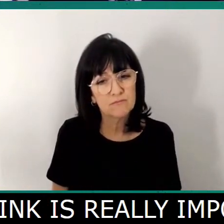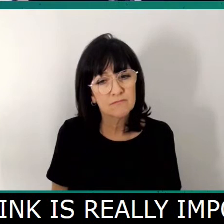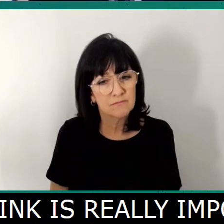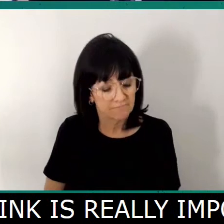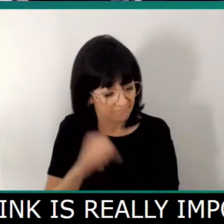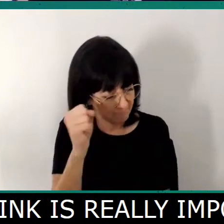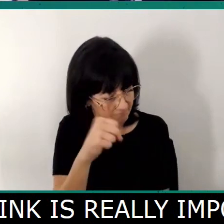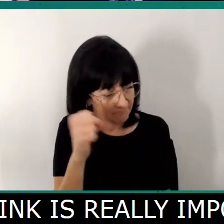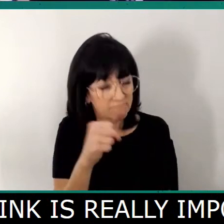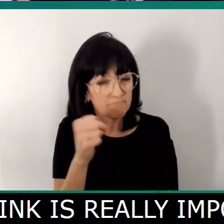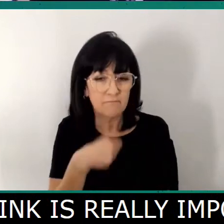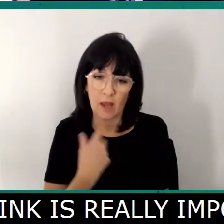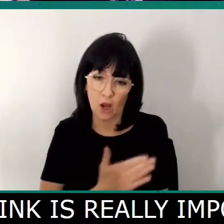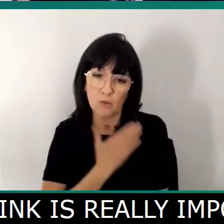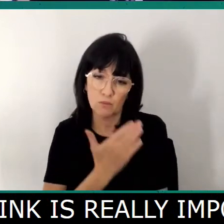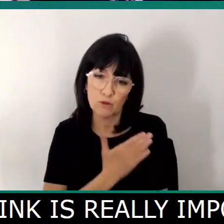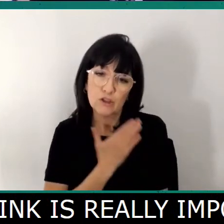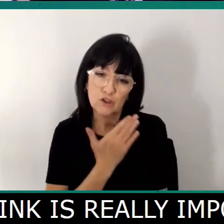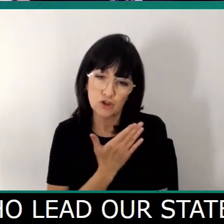I appreciate